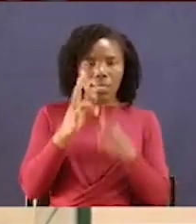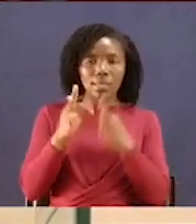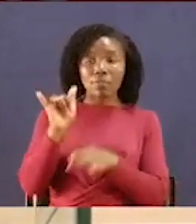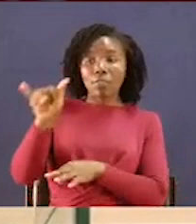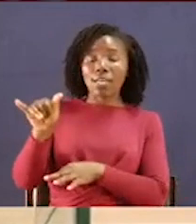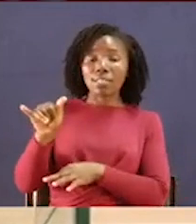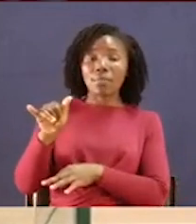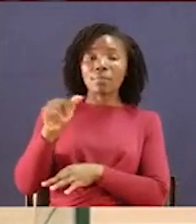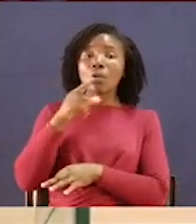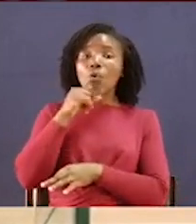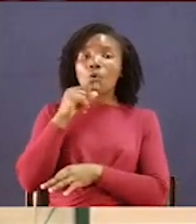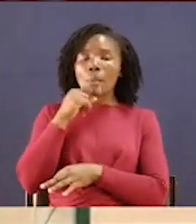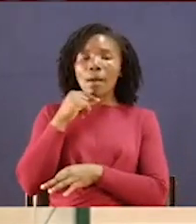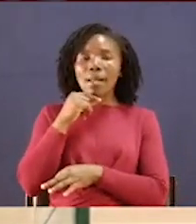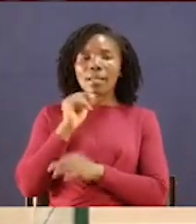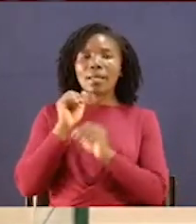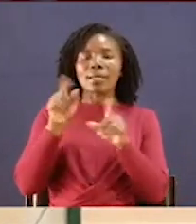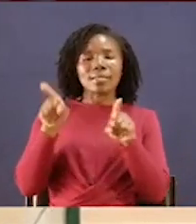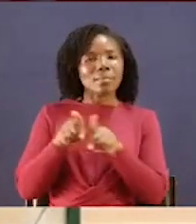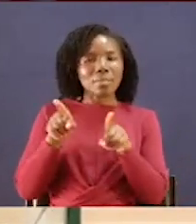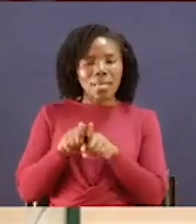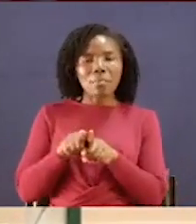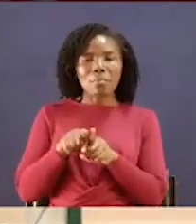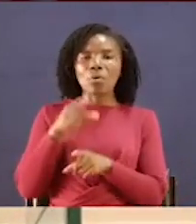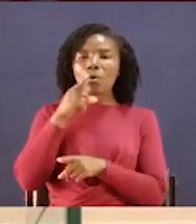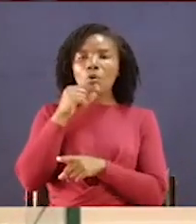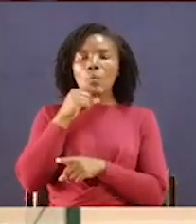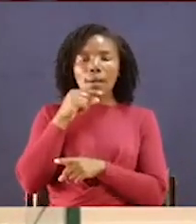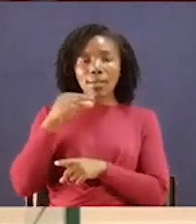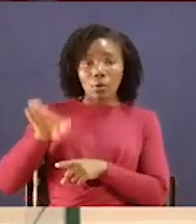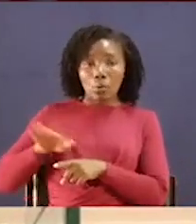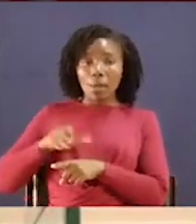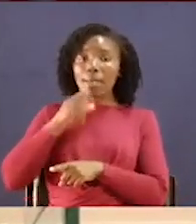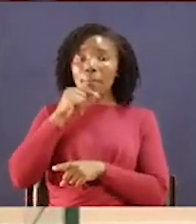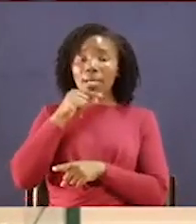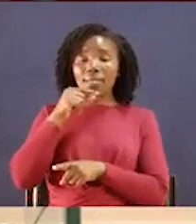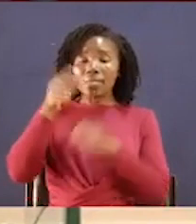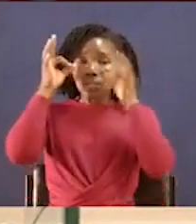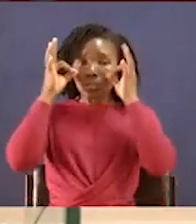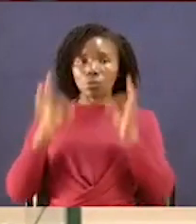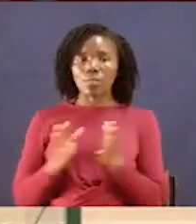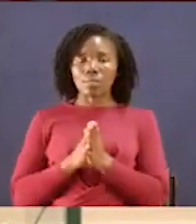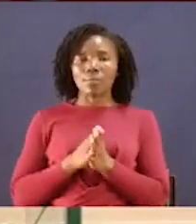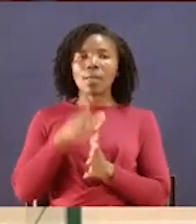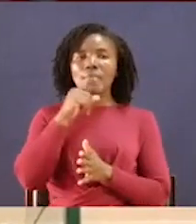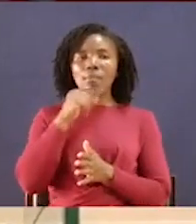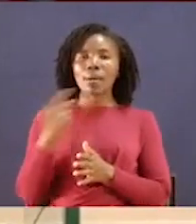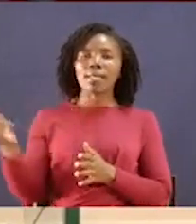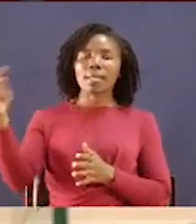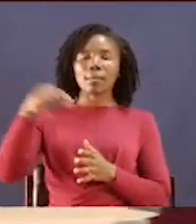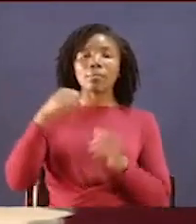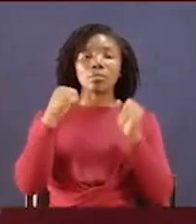4.3 billion women on planet Earth?" The guy was very excited to walk and do that.